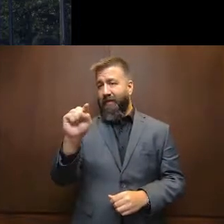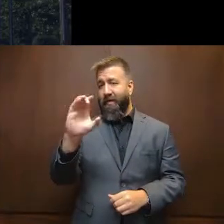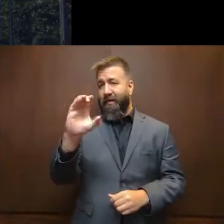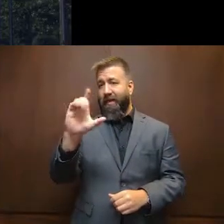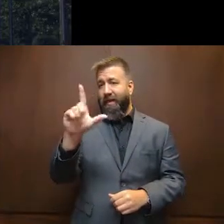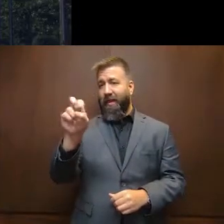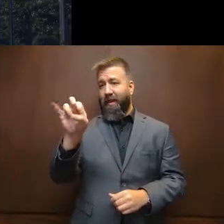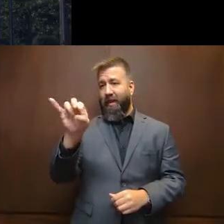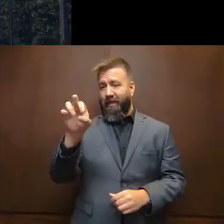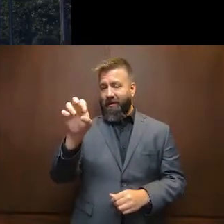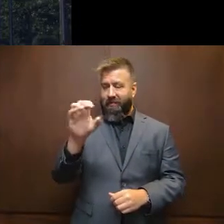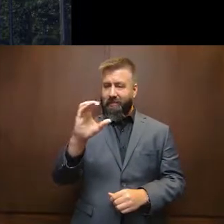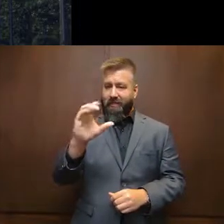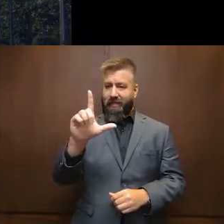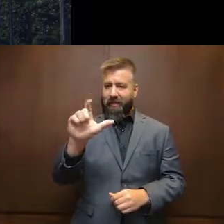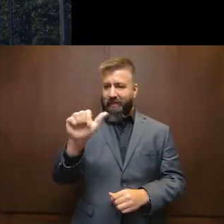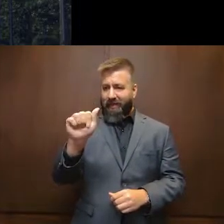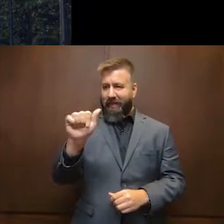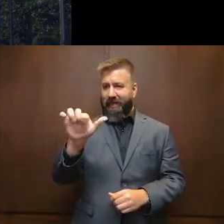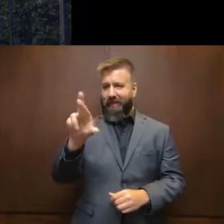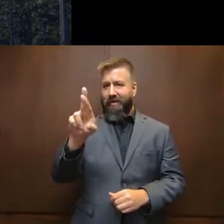co.st-clair,